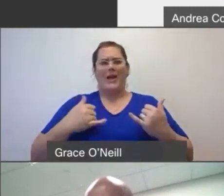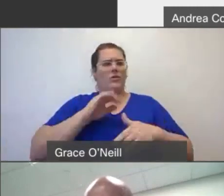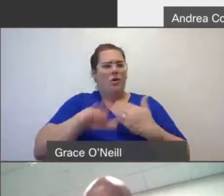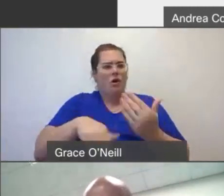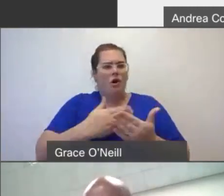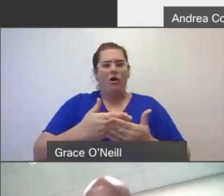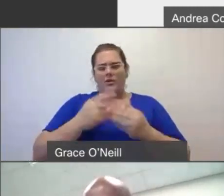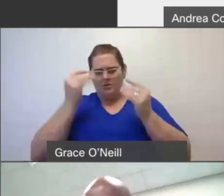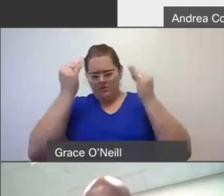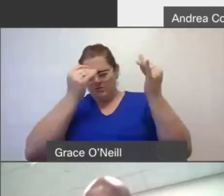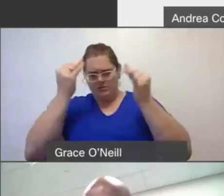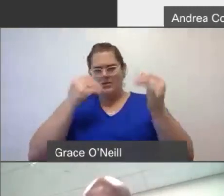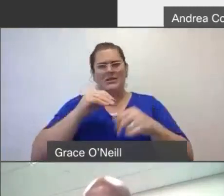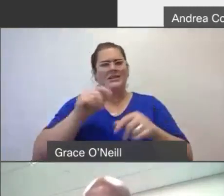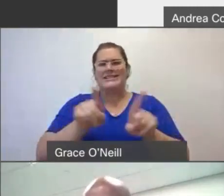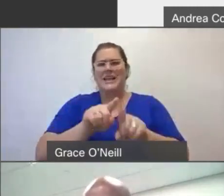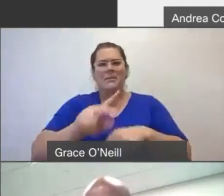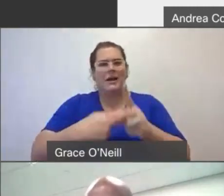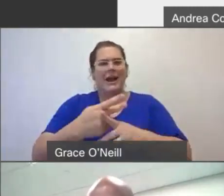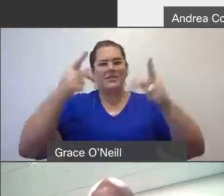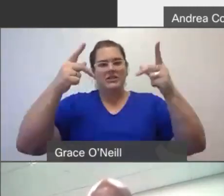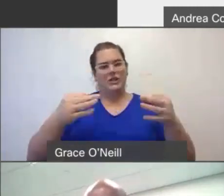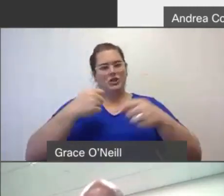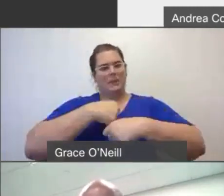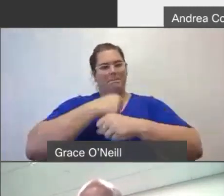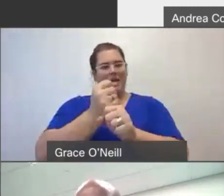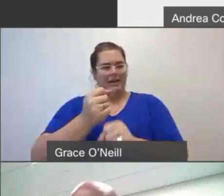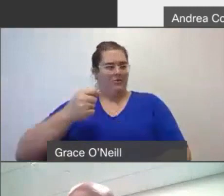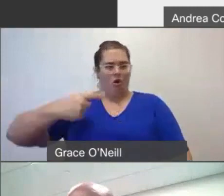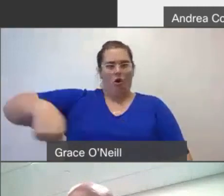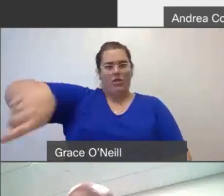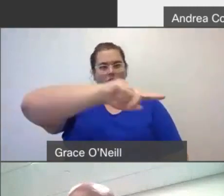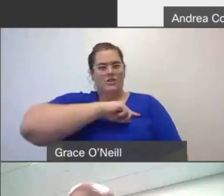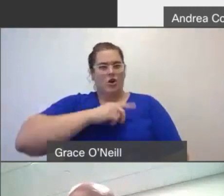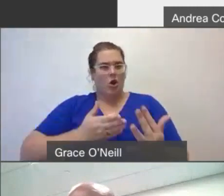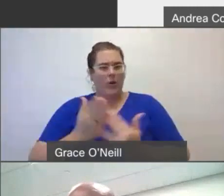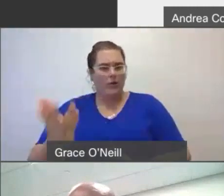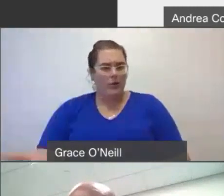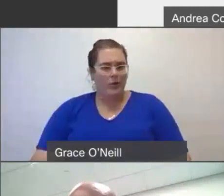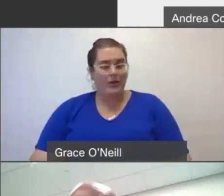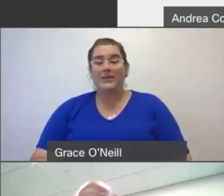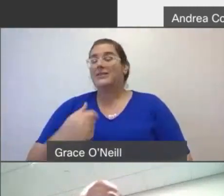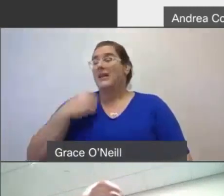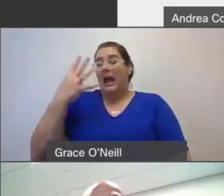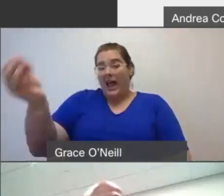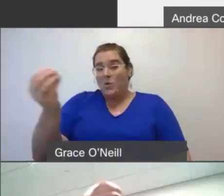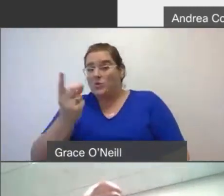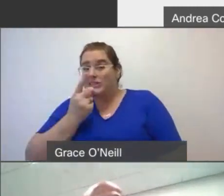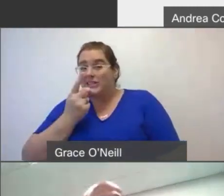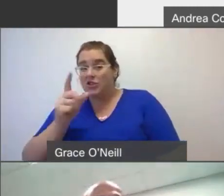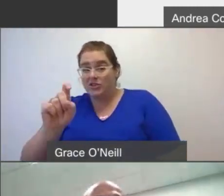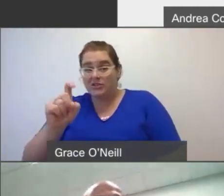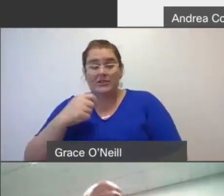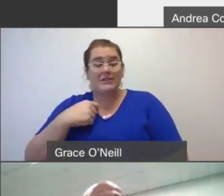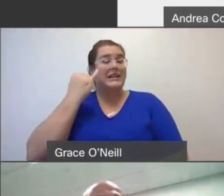us are going through, making decisions about, do you go out to dinner? Do you go out to dinner in places where